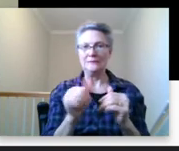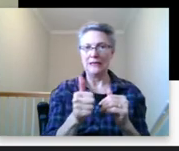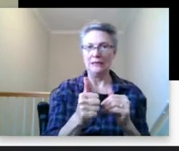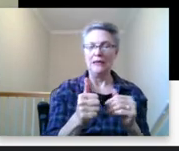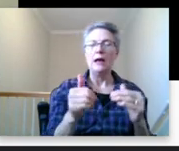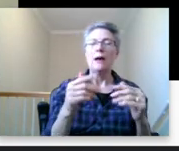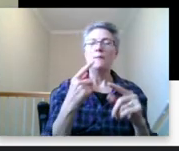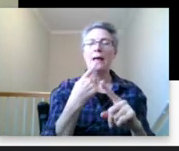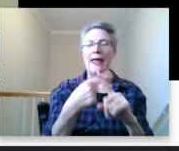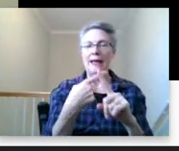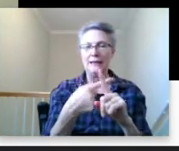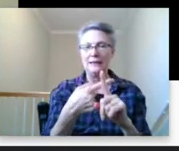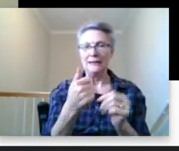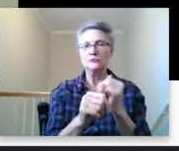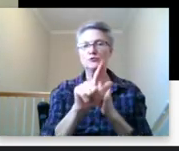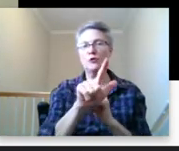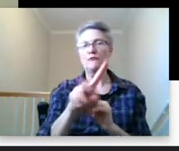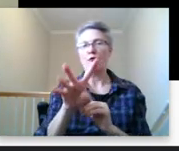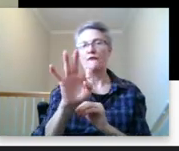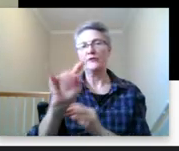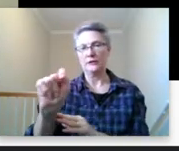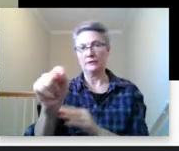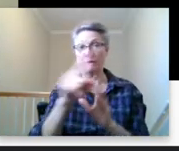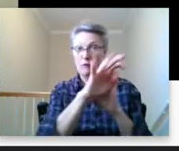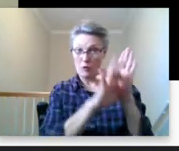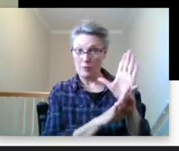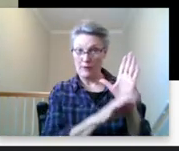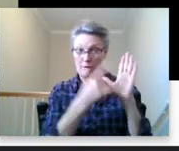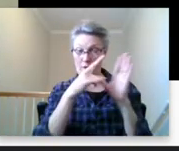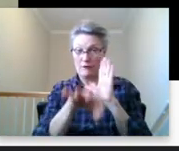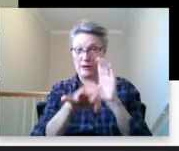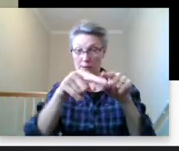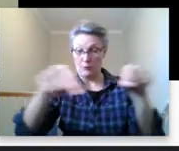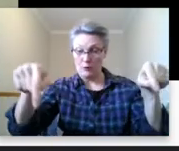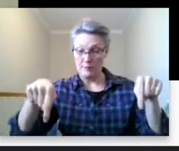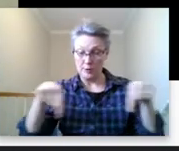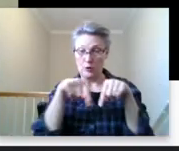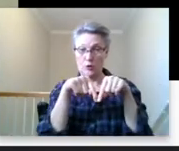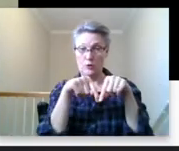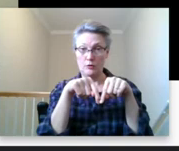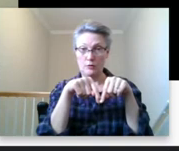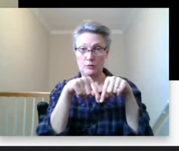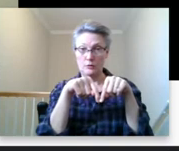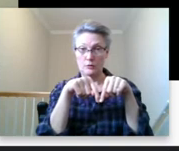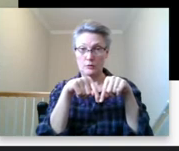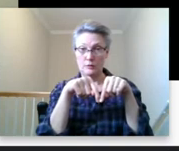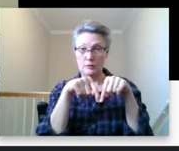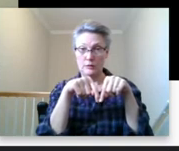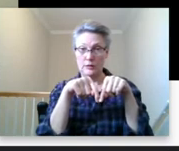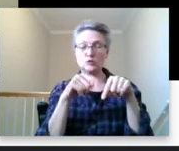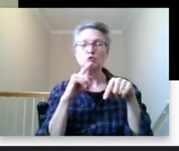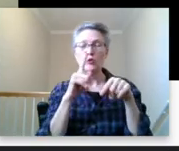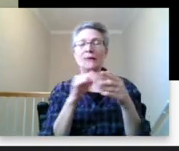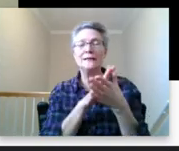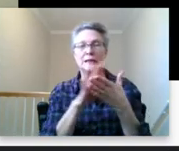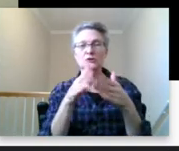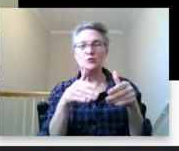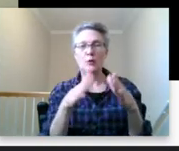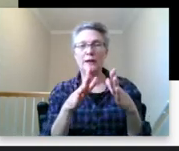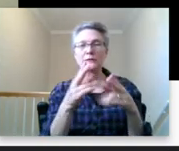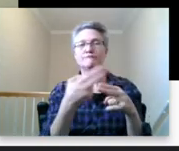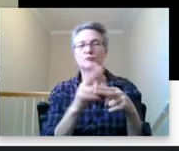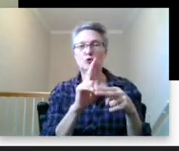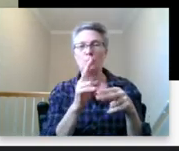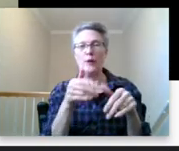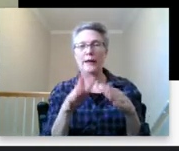feet. So this formula here for finding perimeter is a really nice